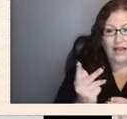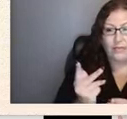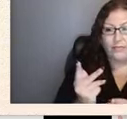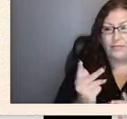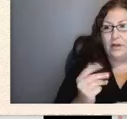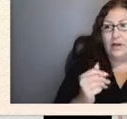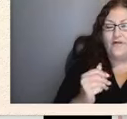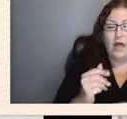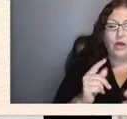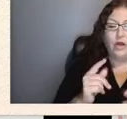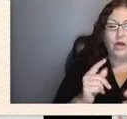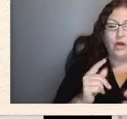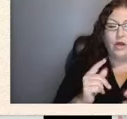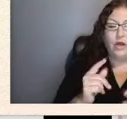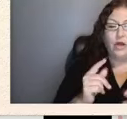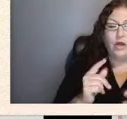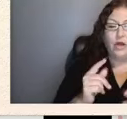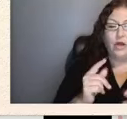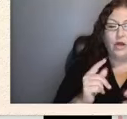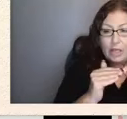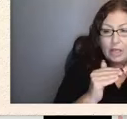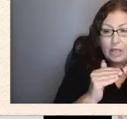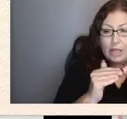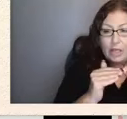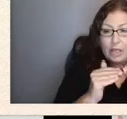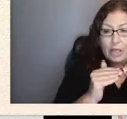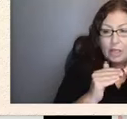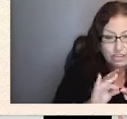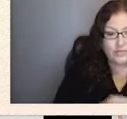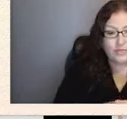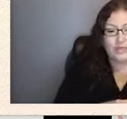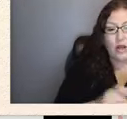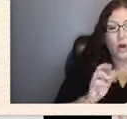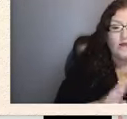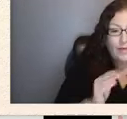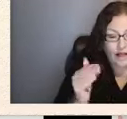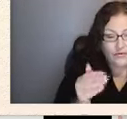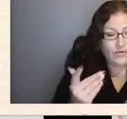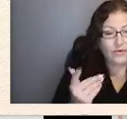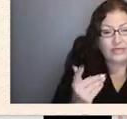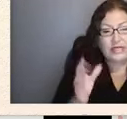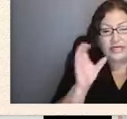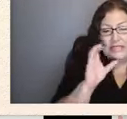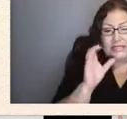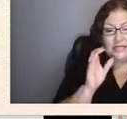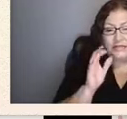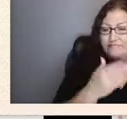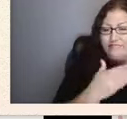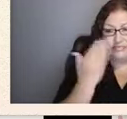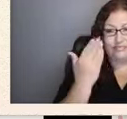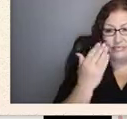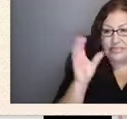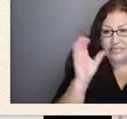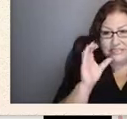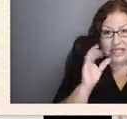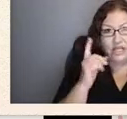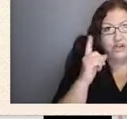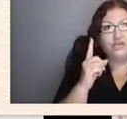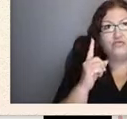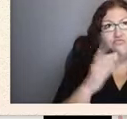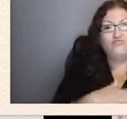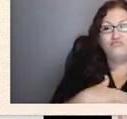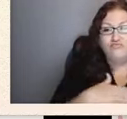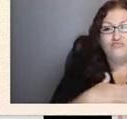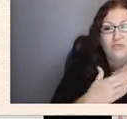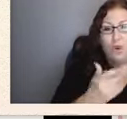to developmental level, a lack of spontaneous seeking to share enjoyment or interests, and inflexible